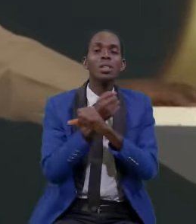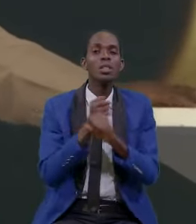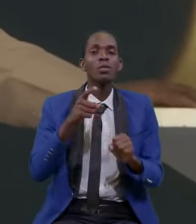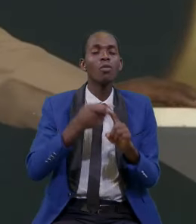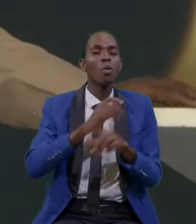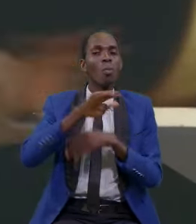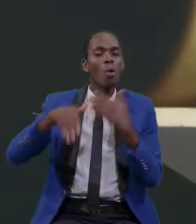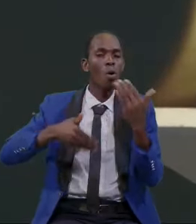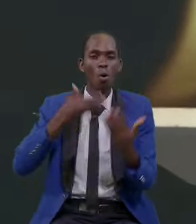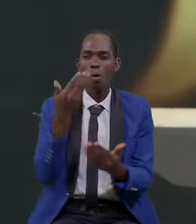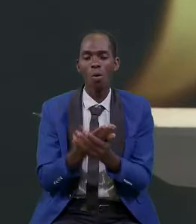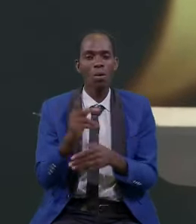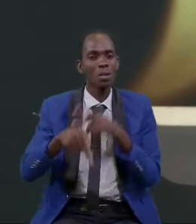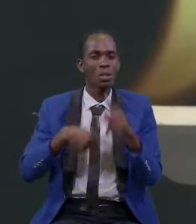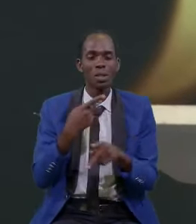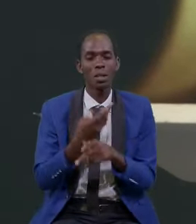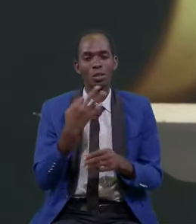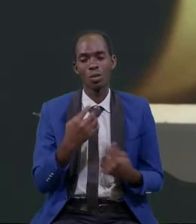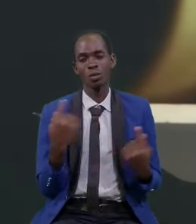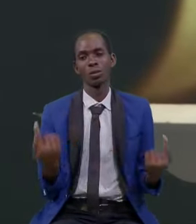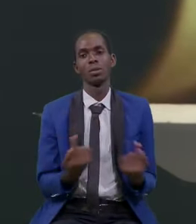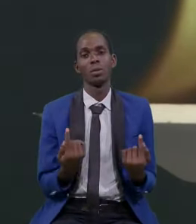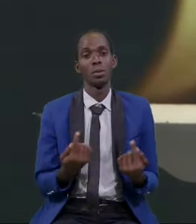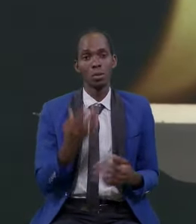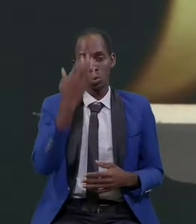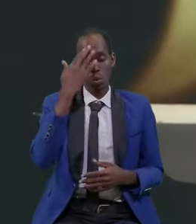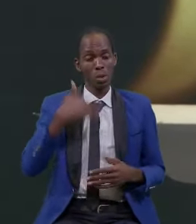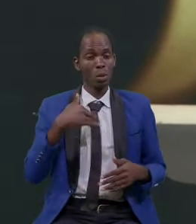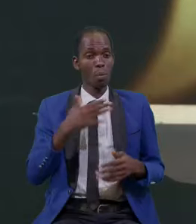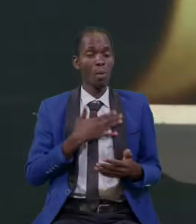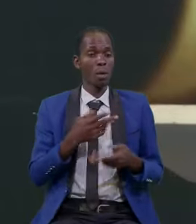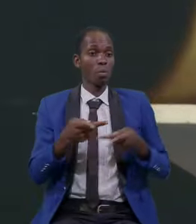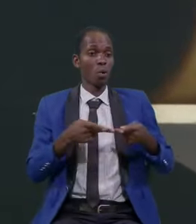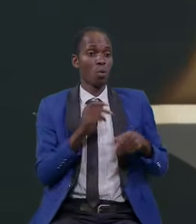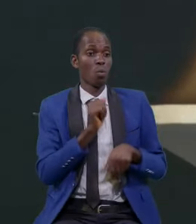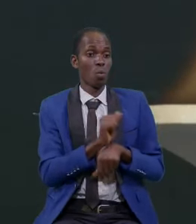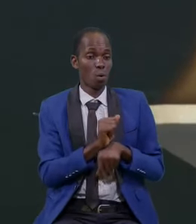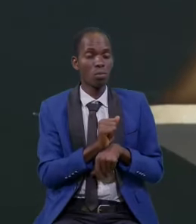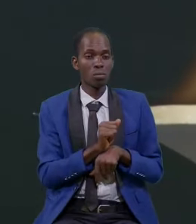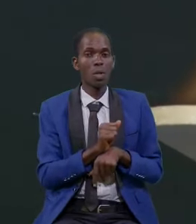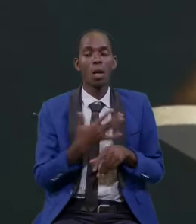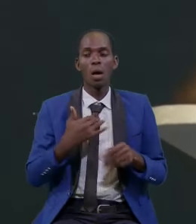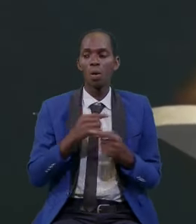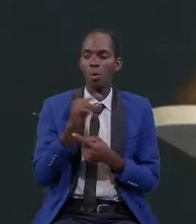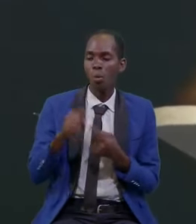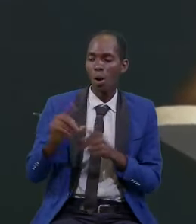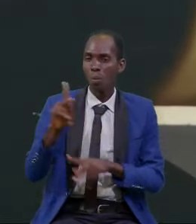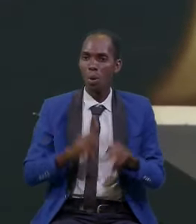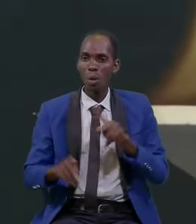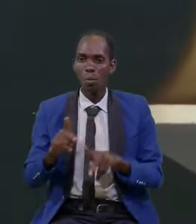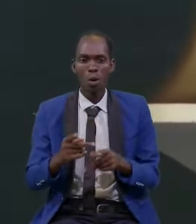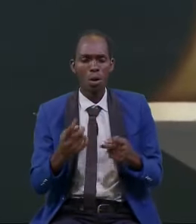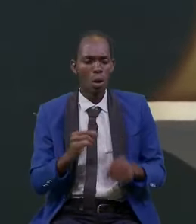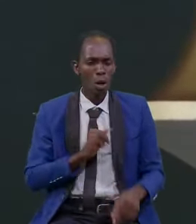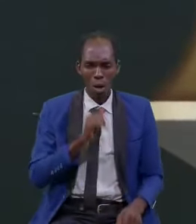in the office, I used to just go to the office. And when the, you know, the people come, I'm looking for my file.